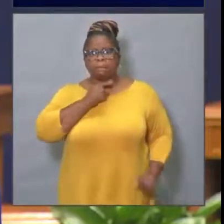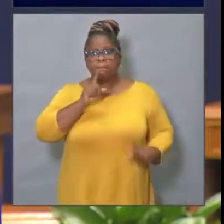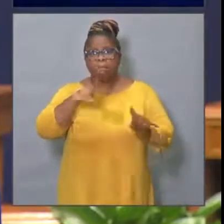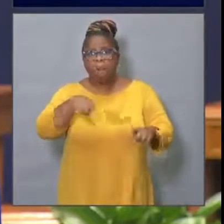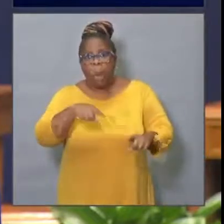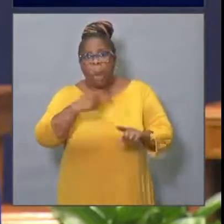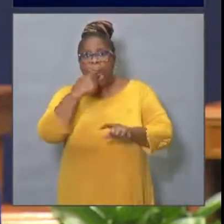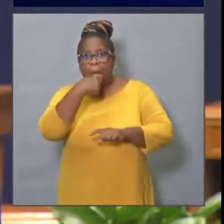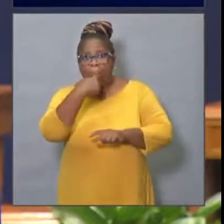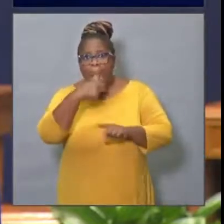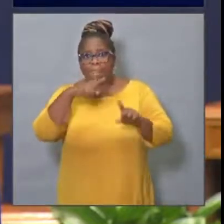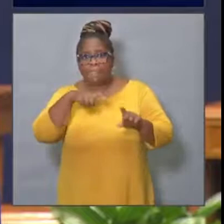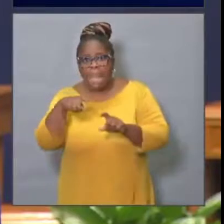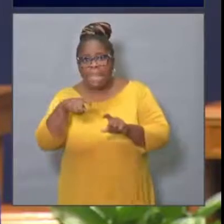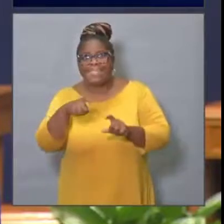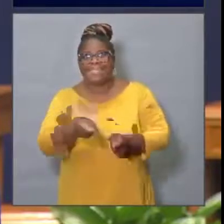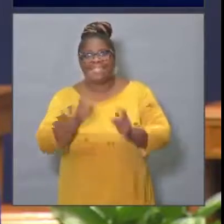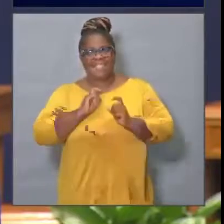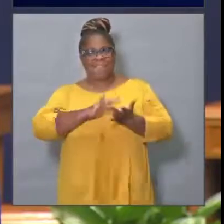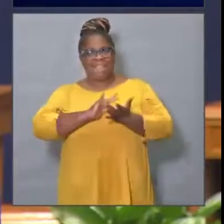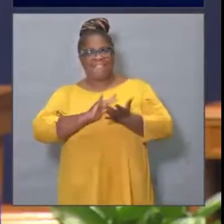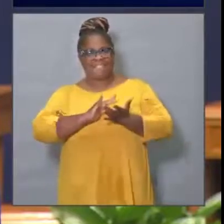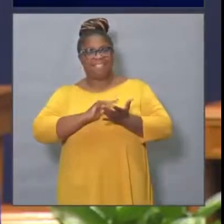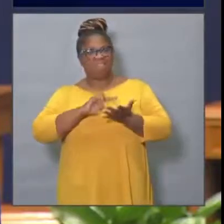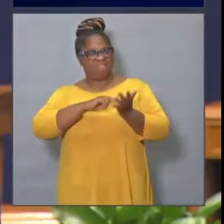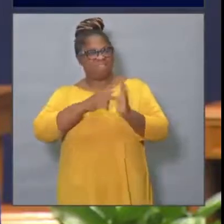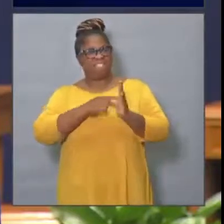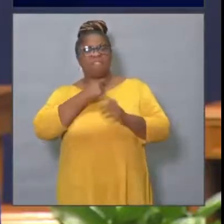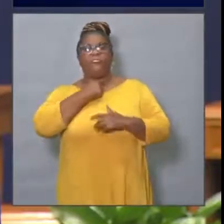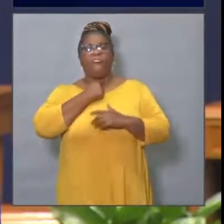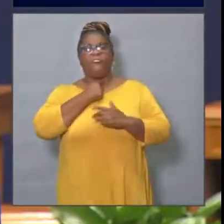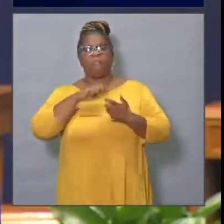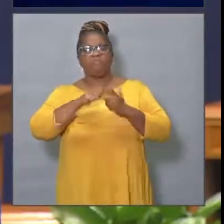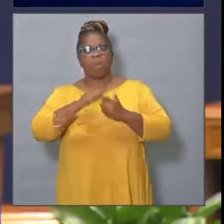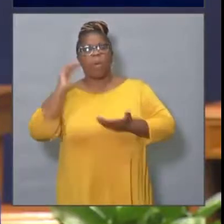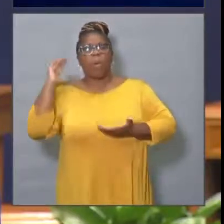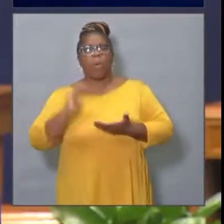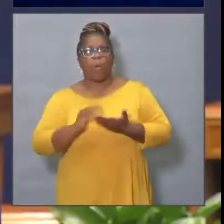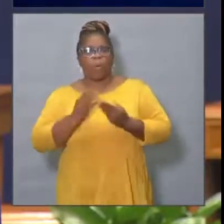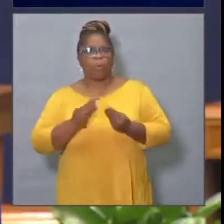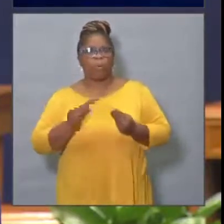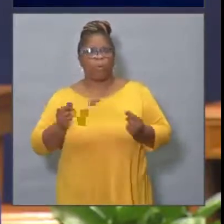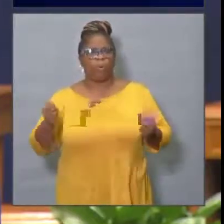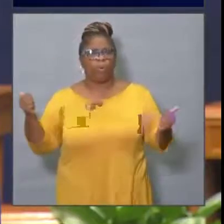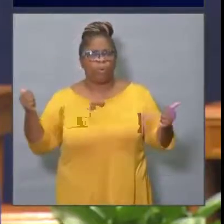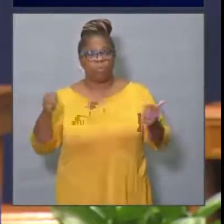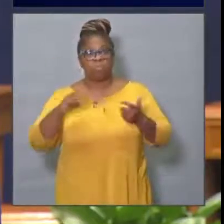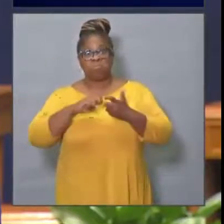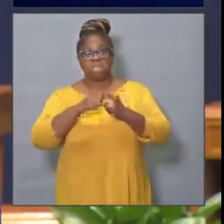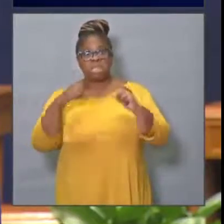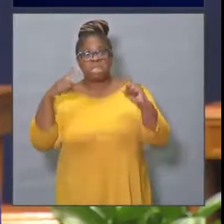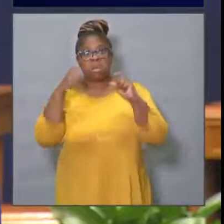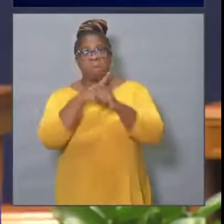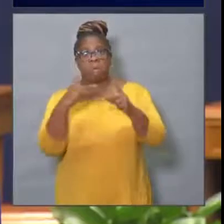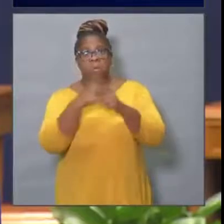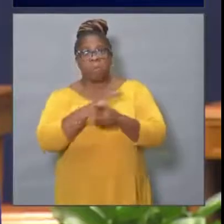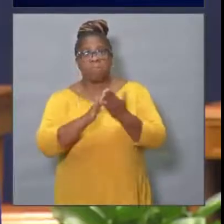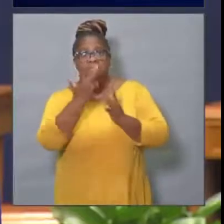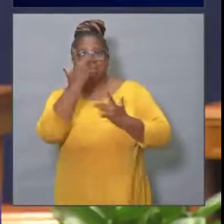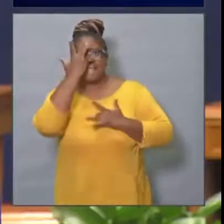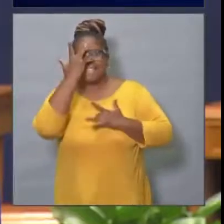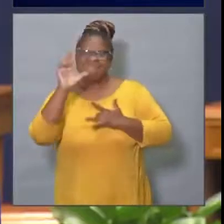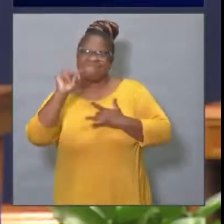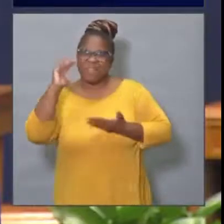antibiotic, and this cures you of the infection, and it helps prevent the downstream complications of strep throat. Unfortunately,